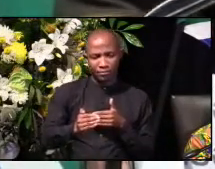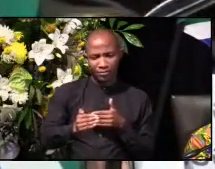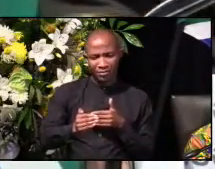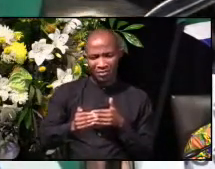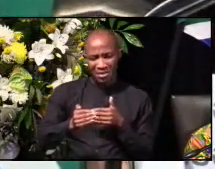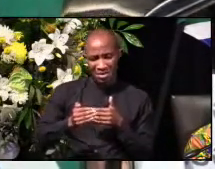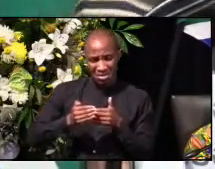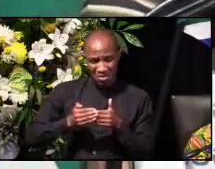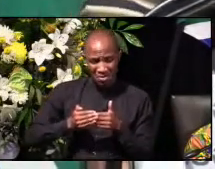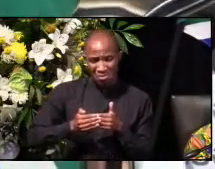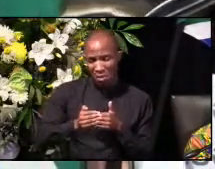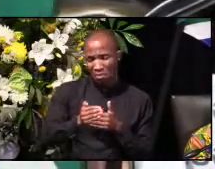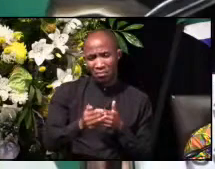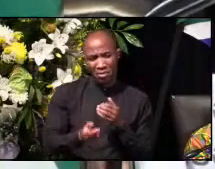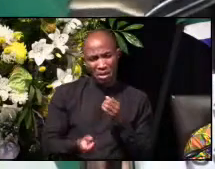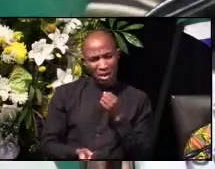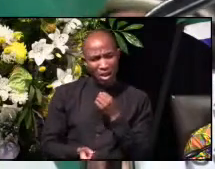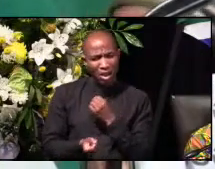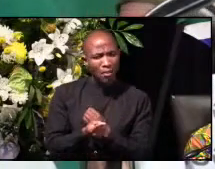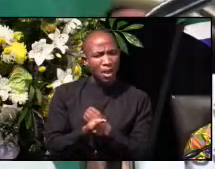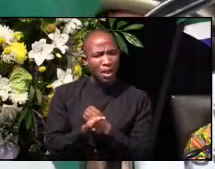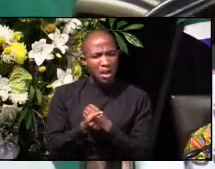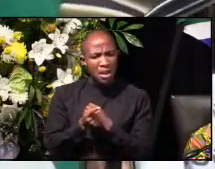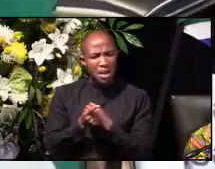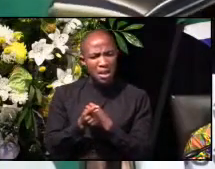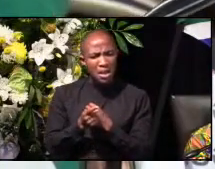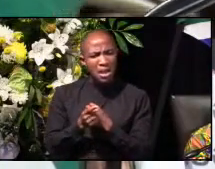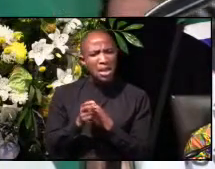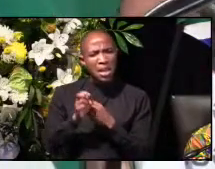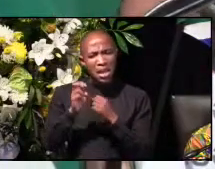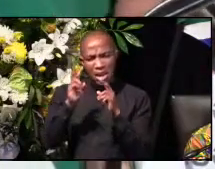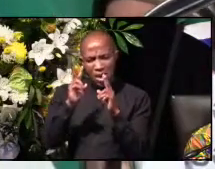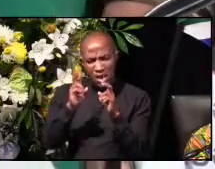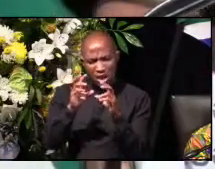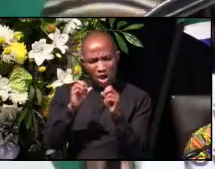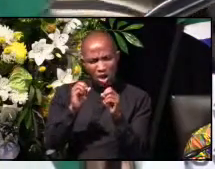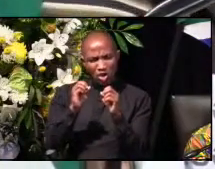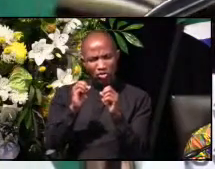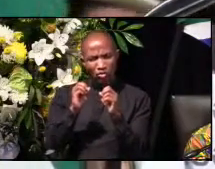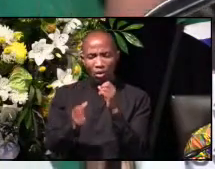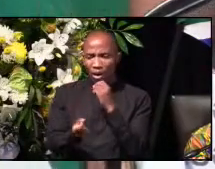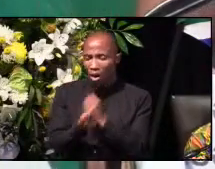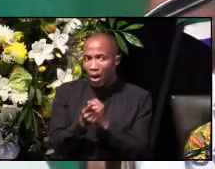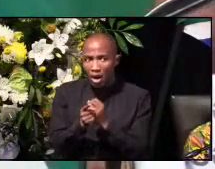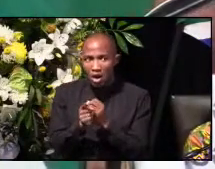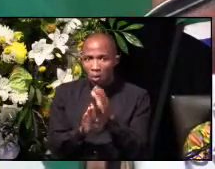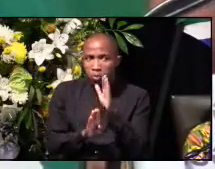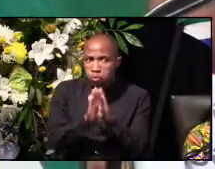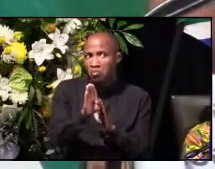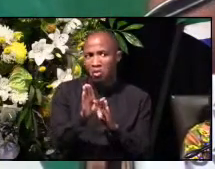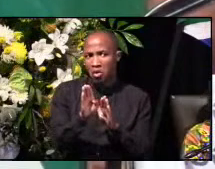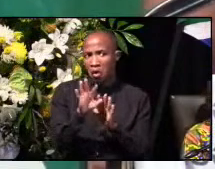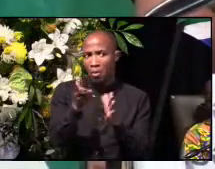either has widened or the needle has been stolen